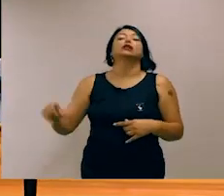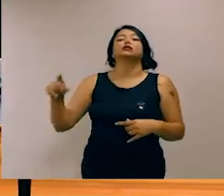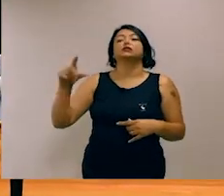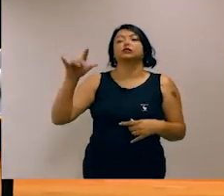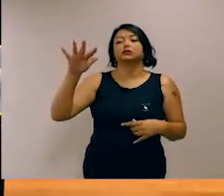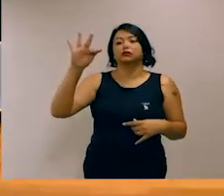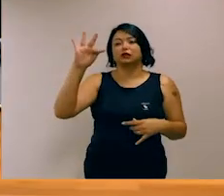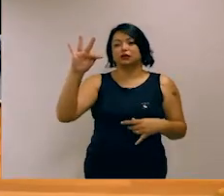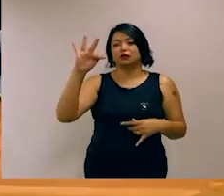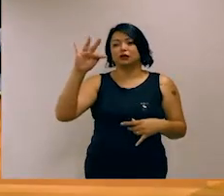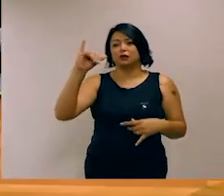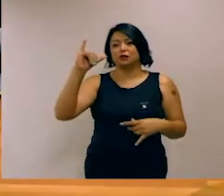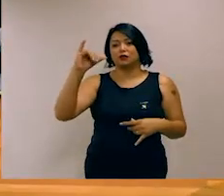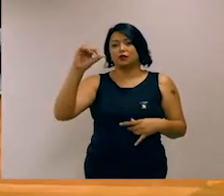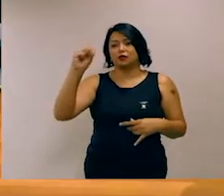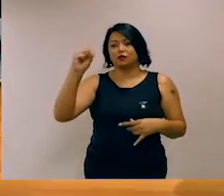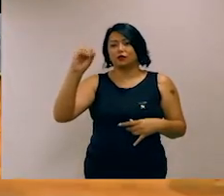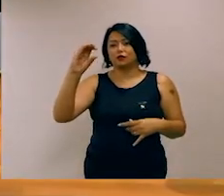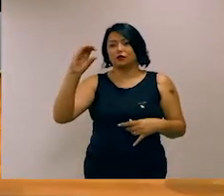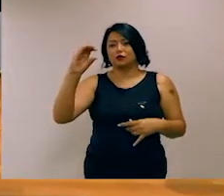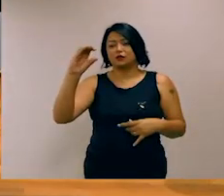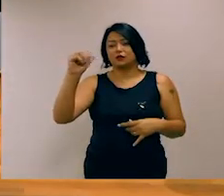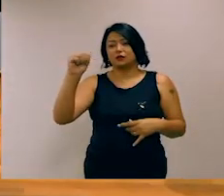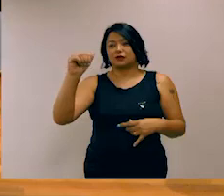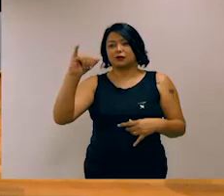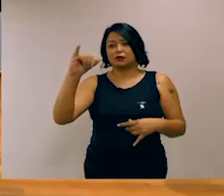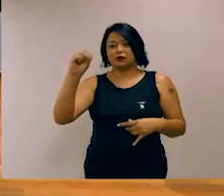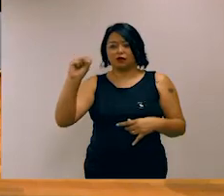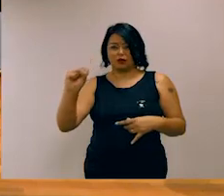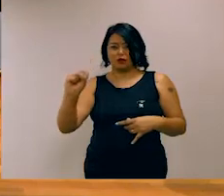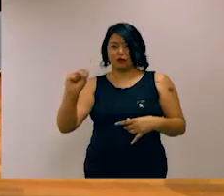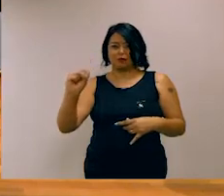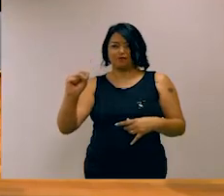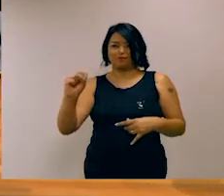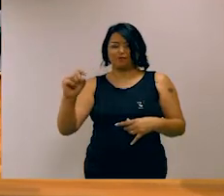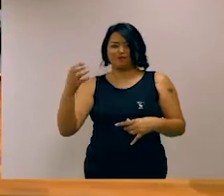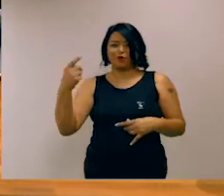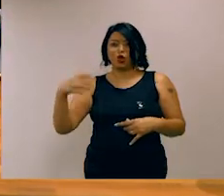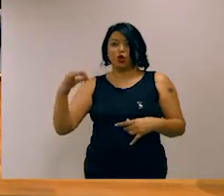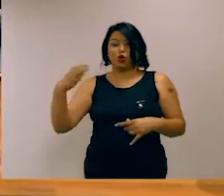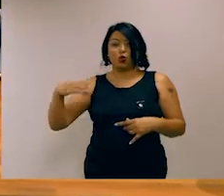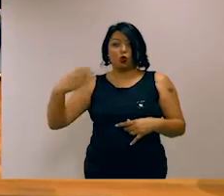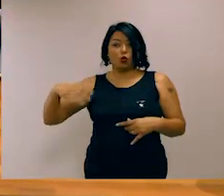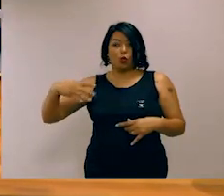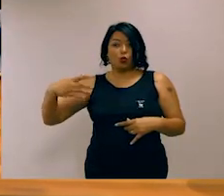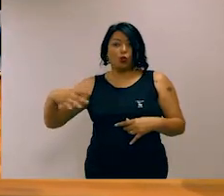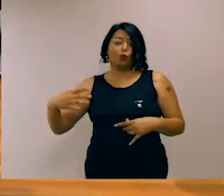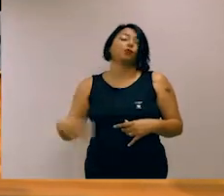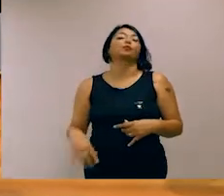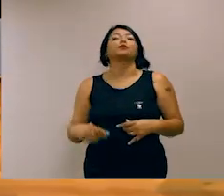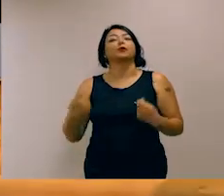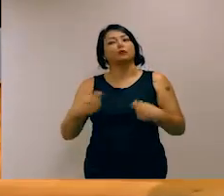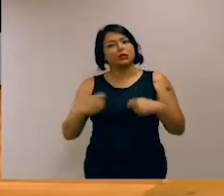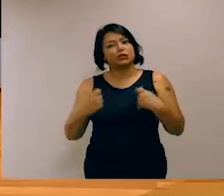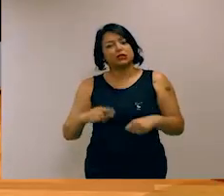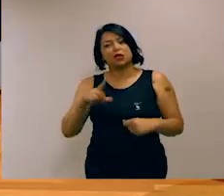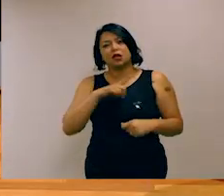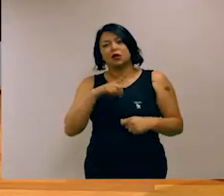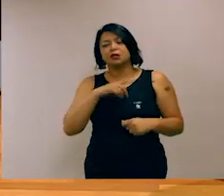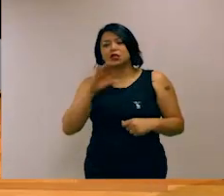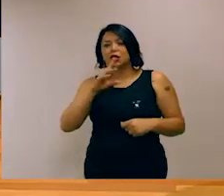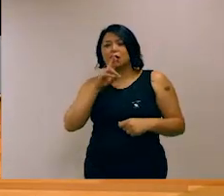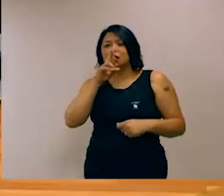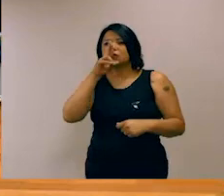tax crisis in Brazil, and this crisis demands creative solutions to have